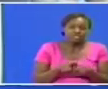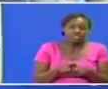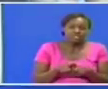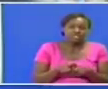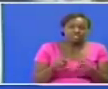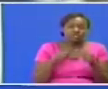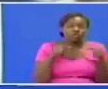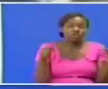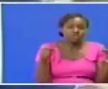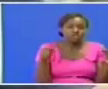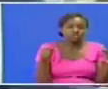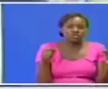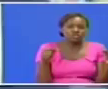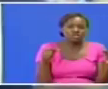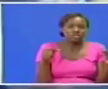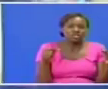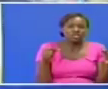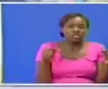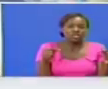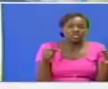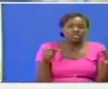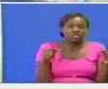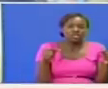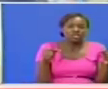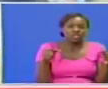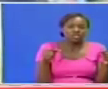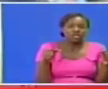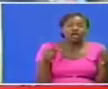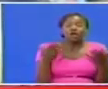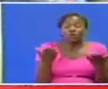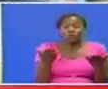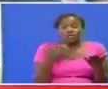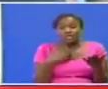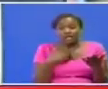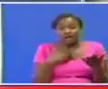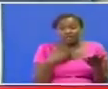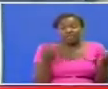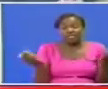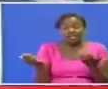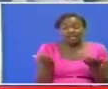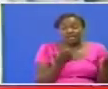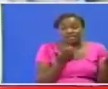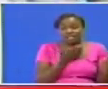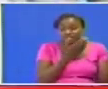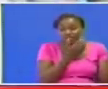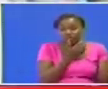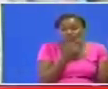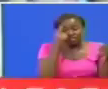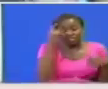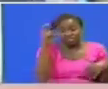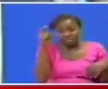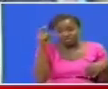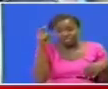the opposition, and please hear me, that we do carry the hopes and dreams